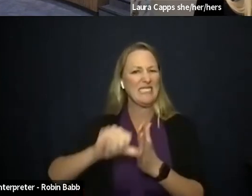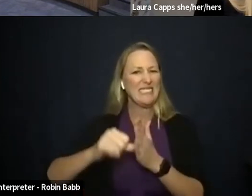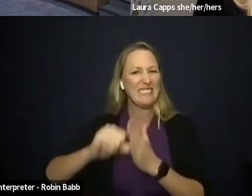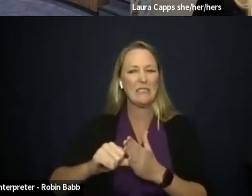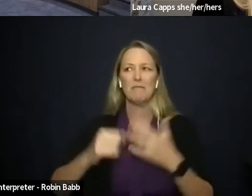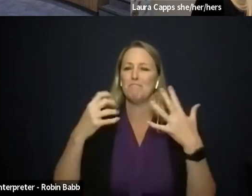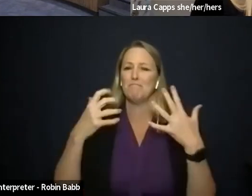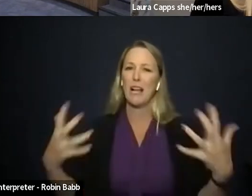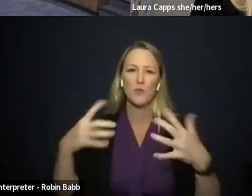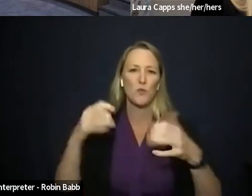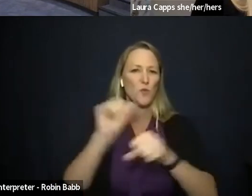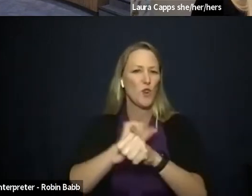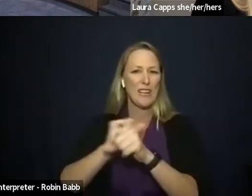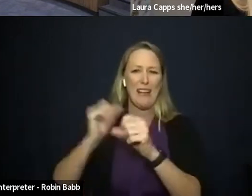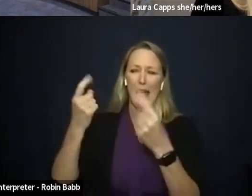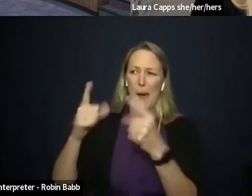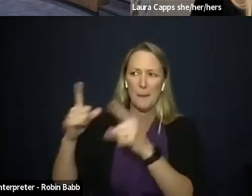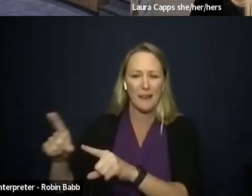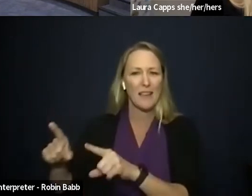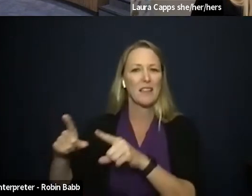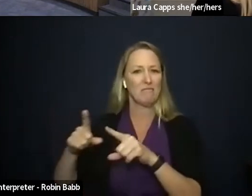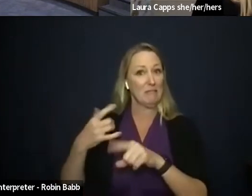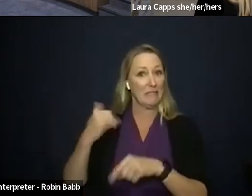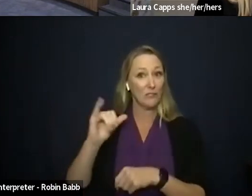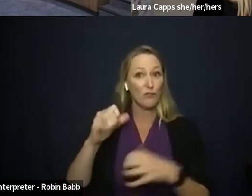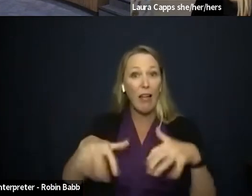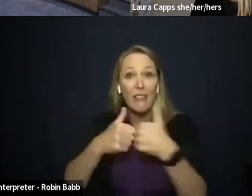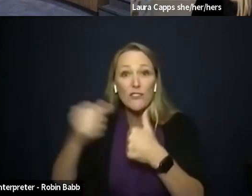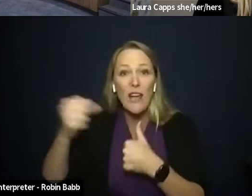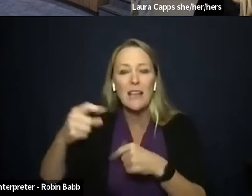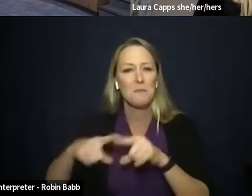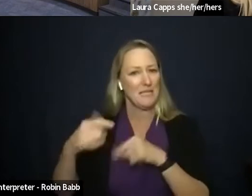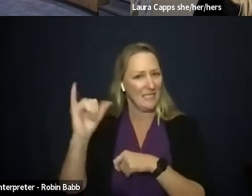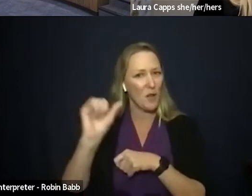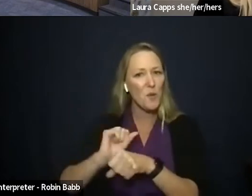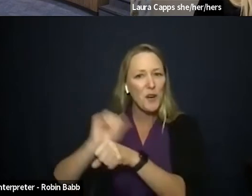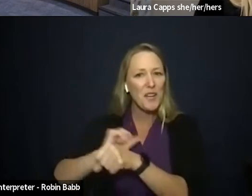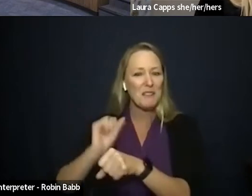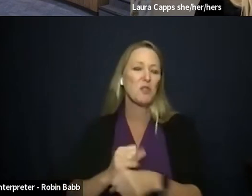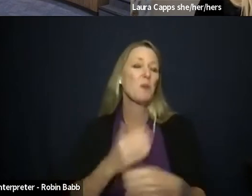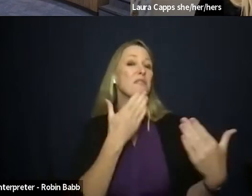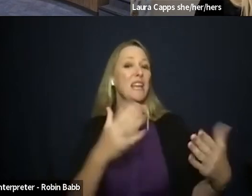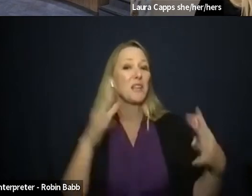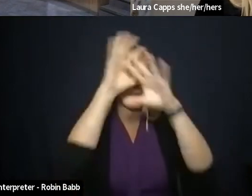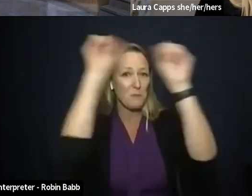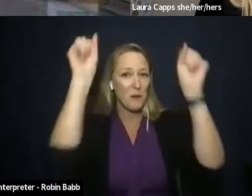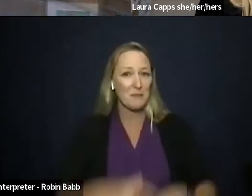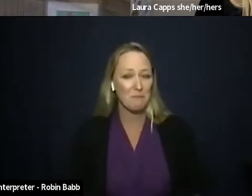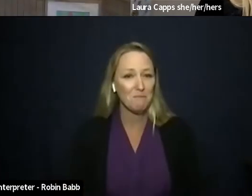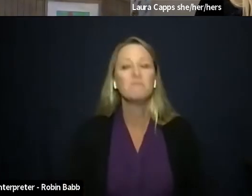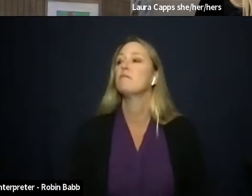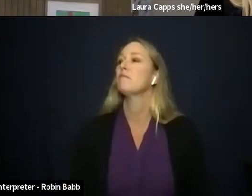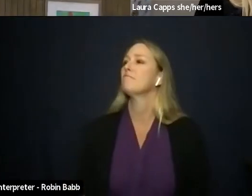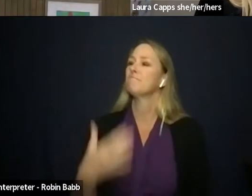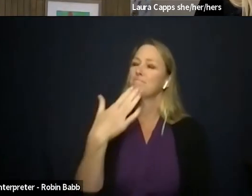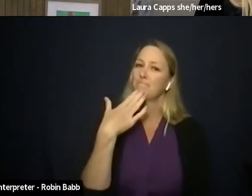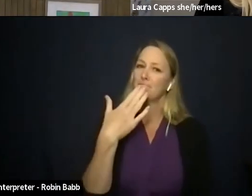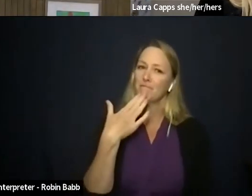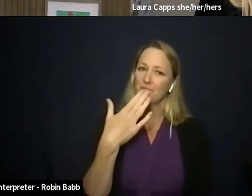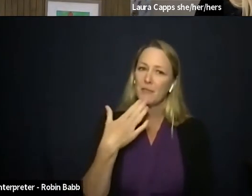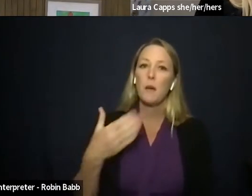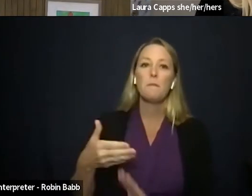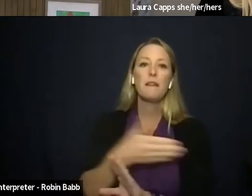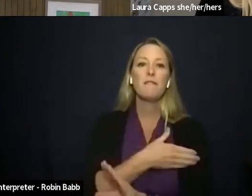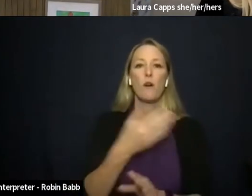challenges thank you madam president okay thank you and before i go to that i would also like